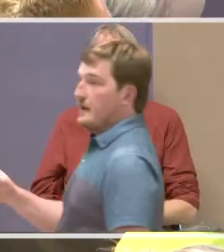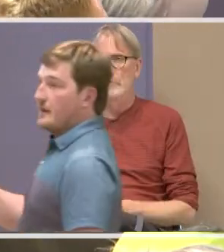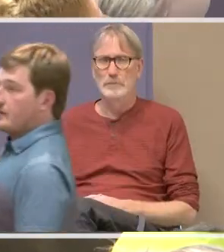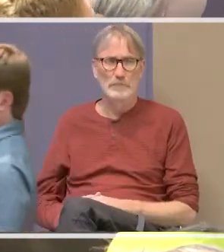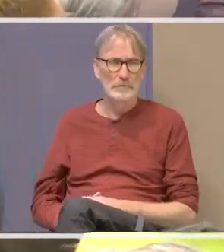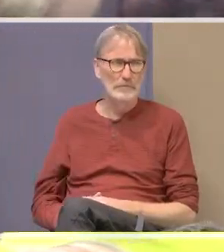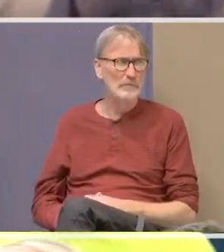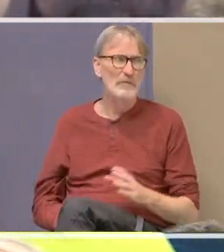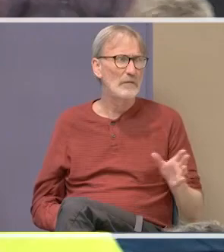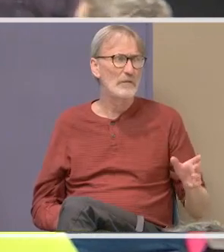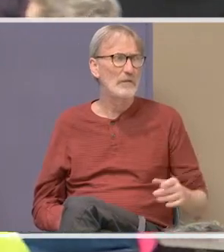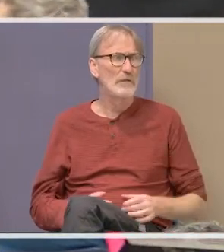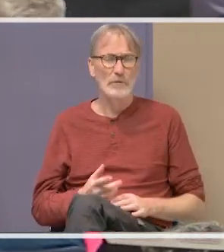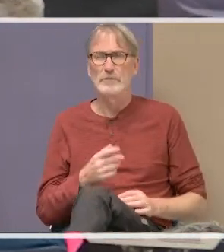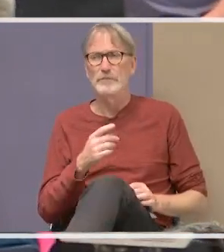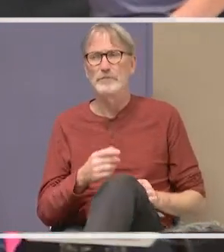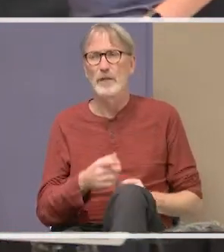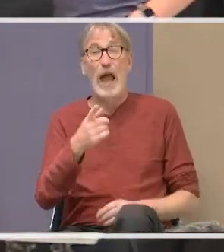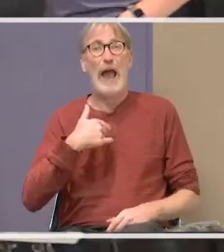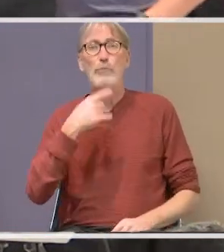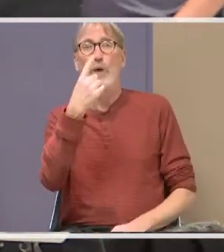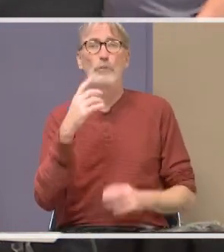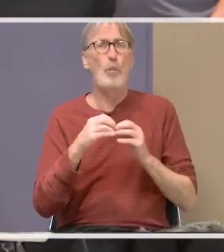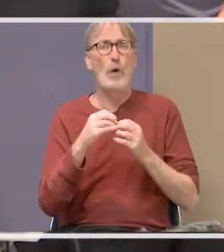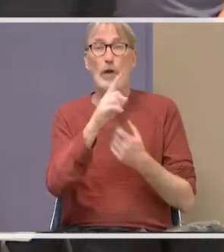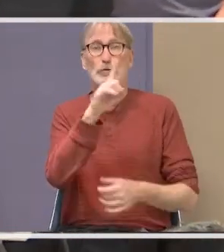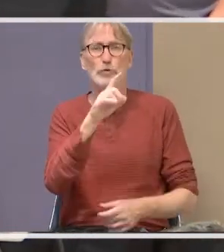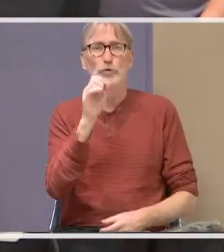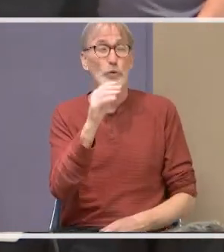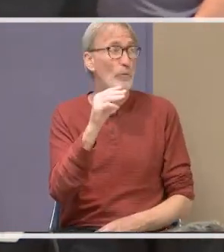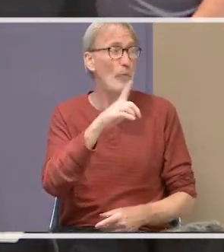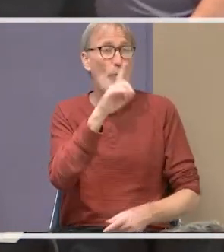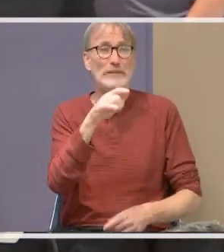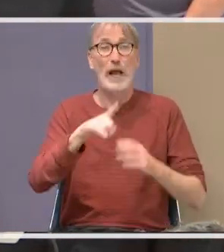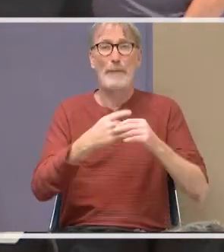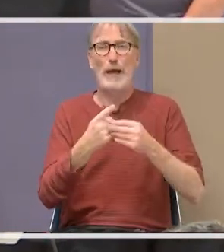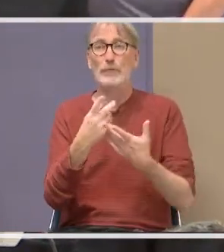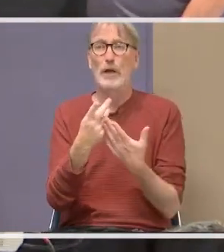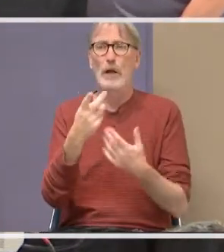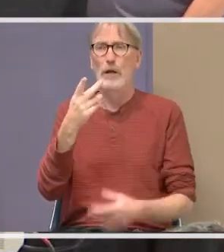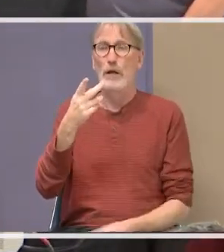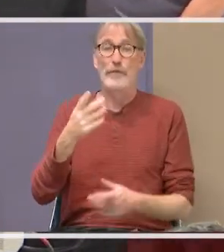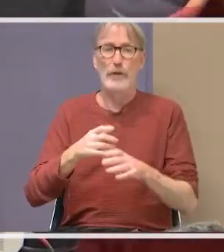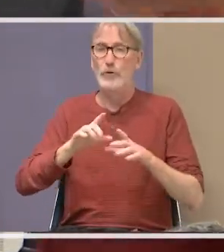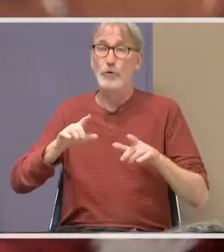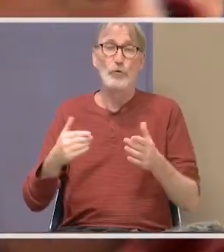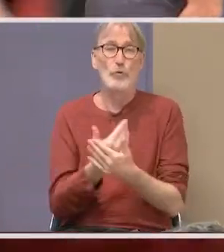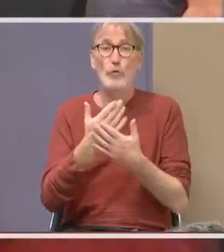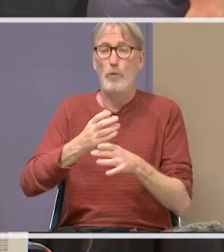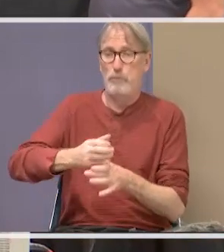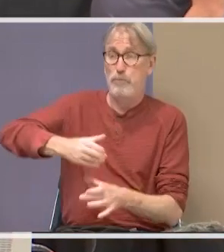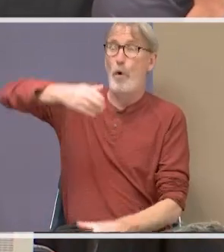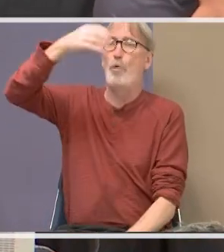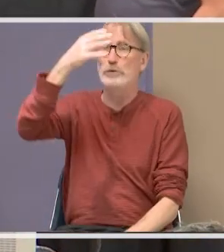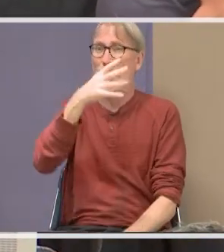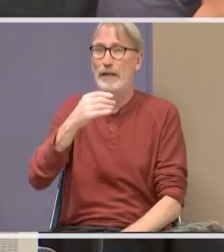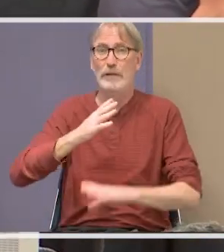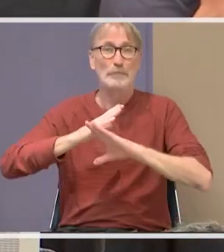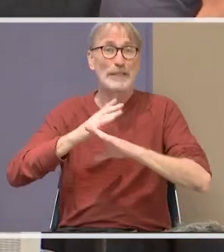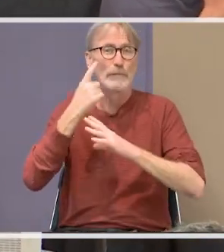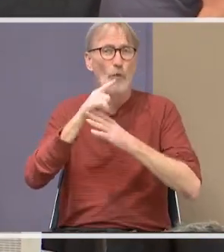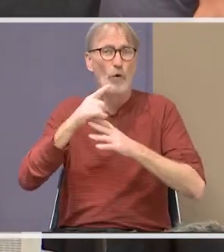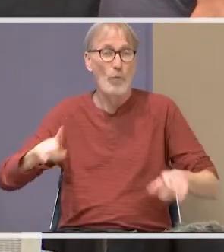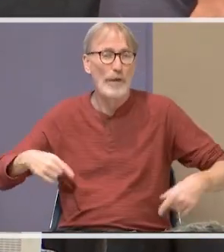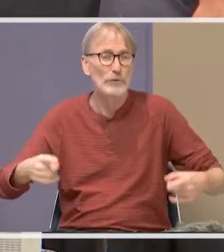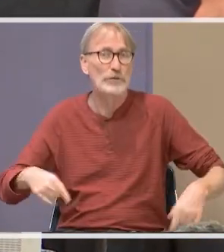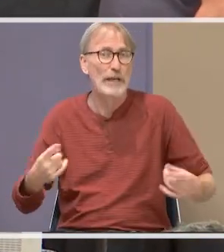We have another Zoom question, which is about the new poles and any obstructions to wheelchairs